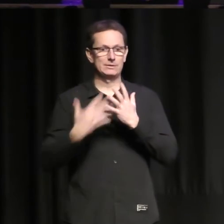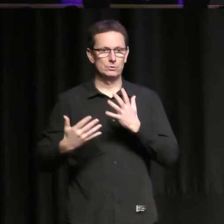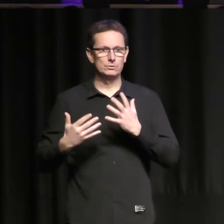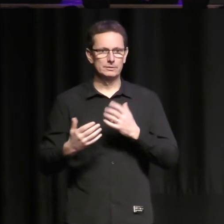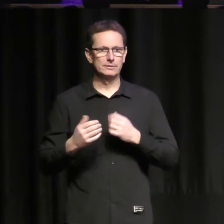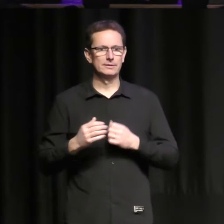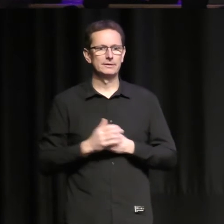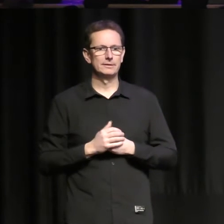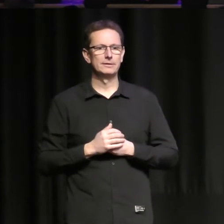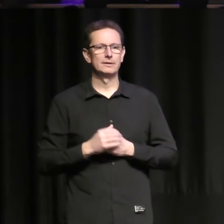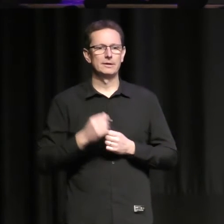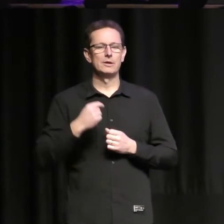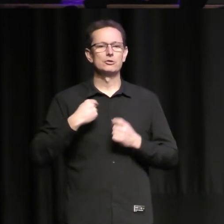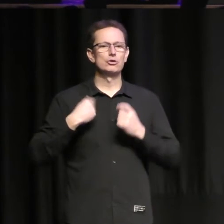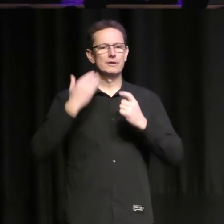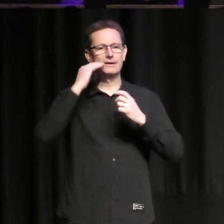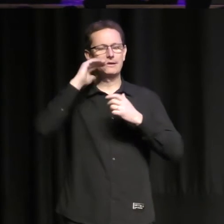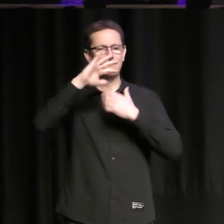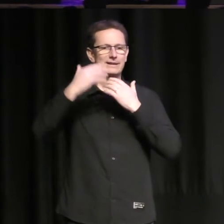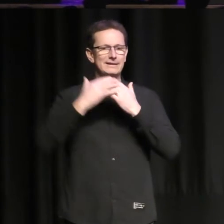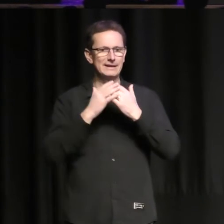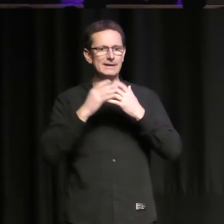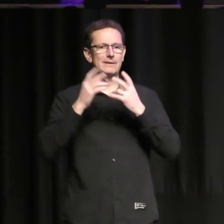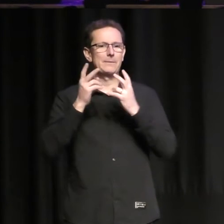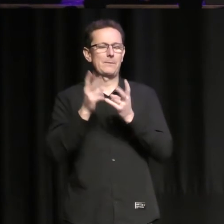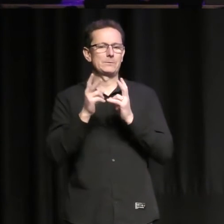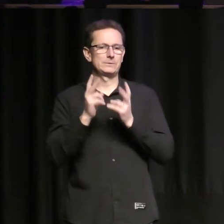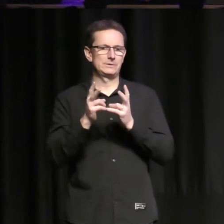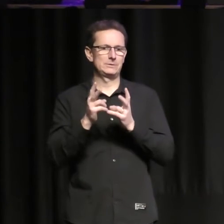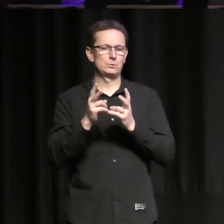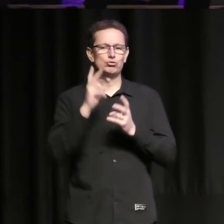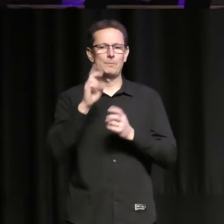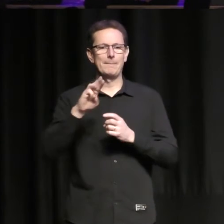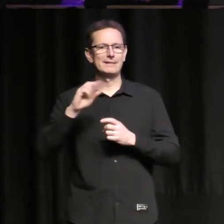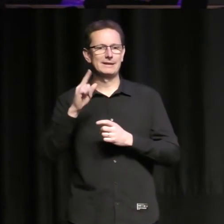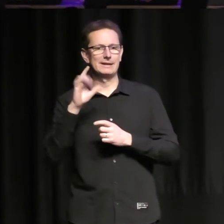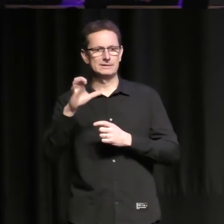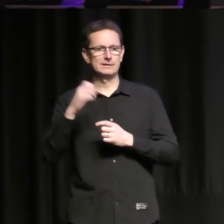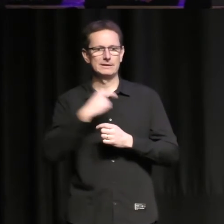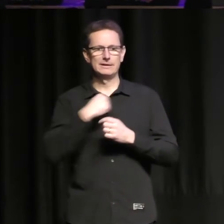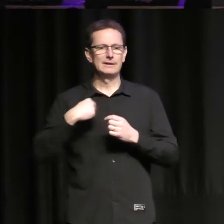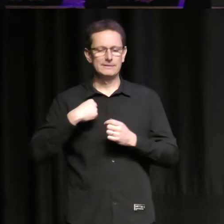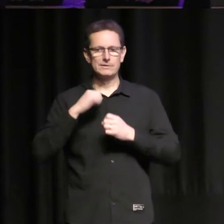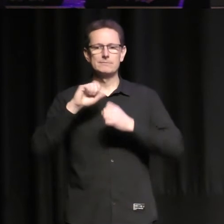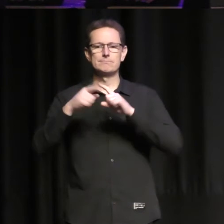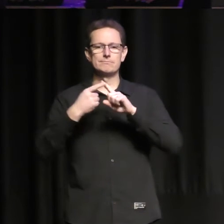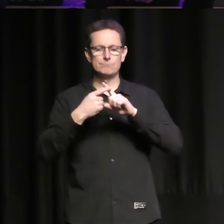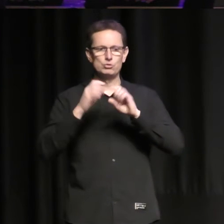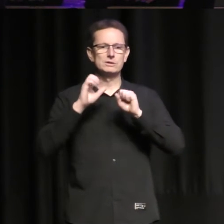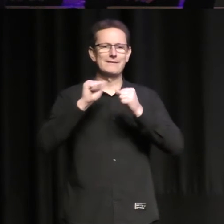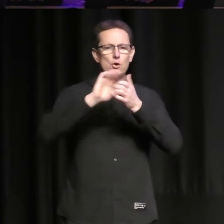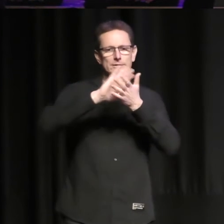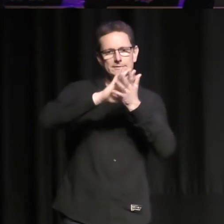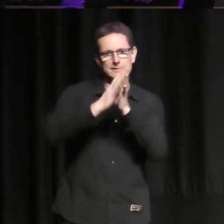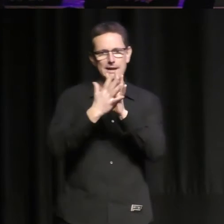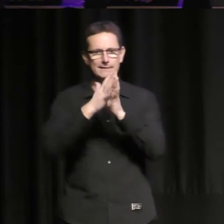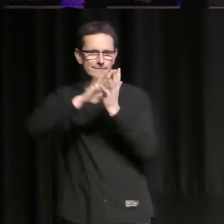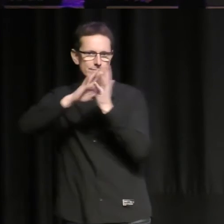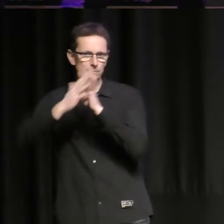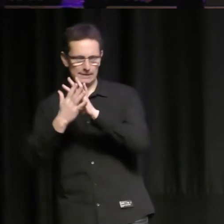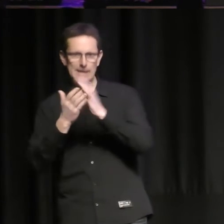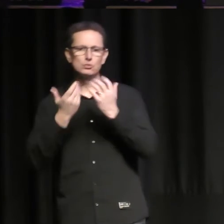I also reflect a bit like Matthias also here. we need to be transformative. This is a very sensitive